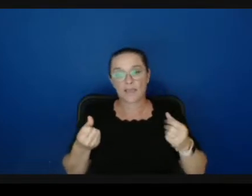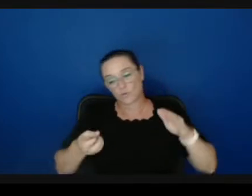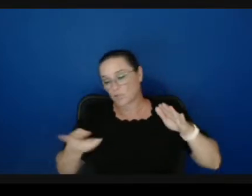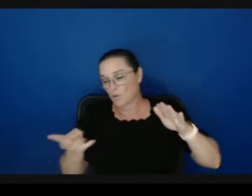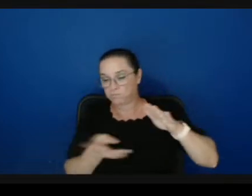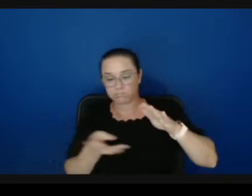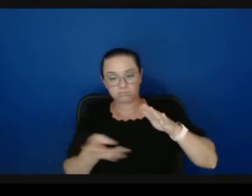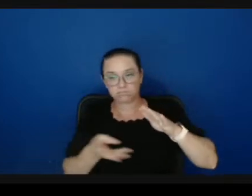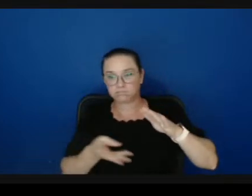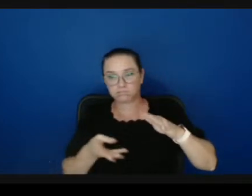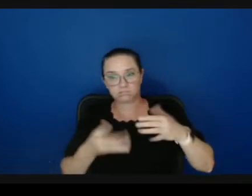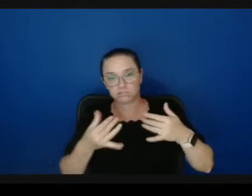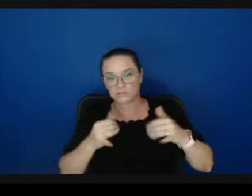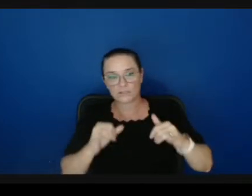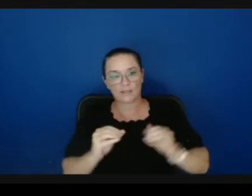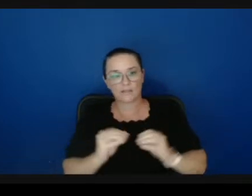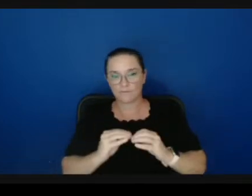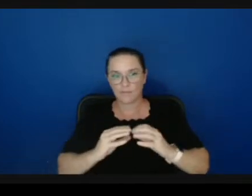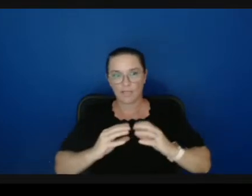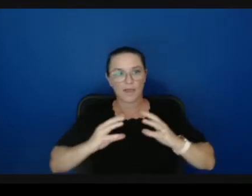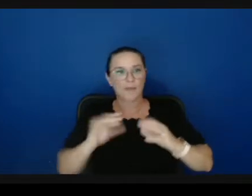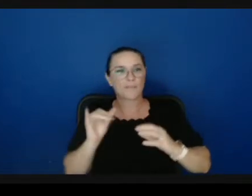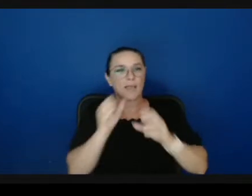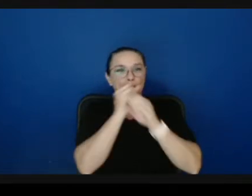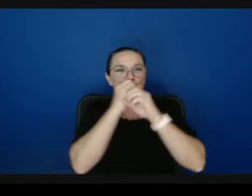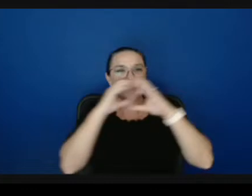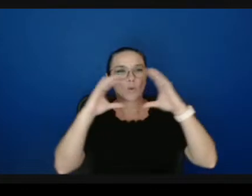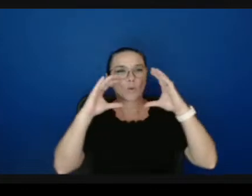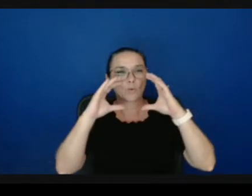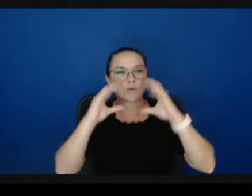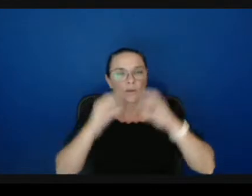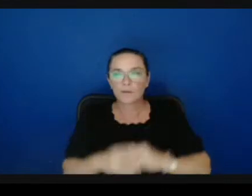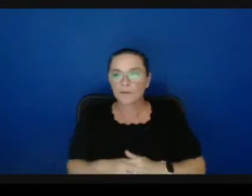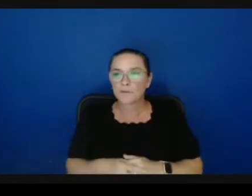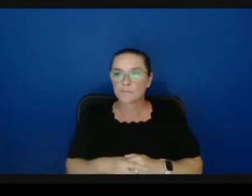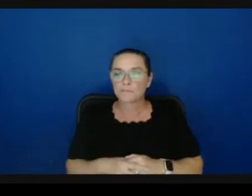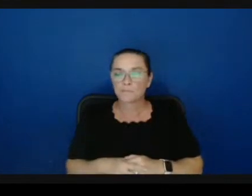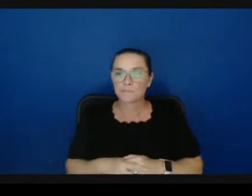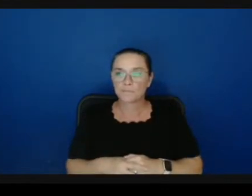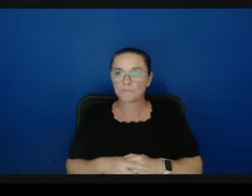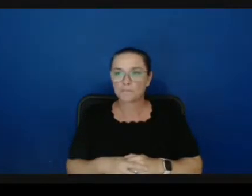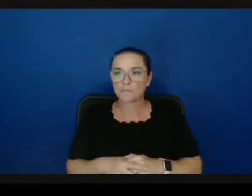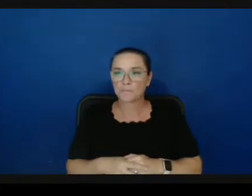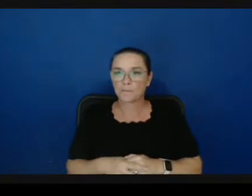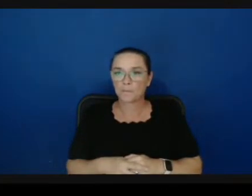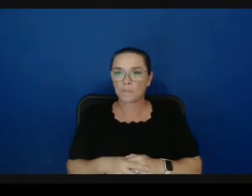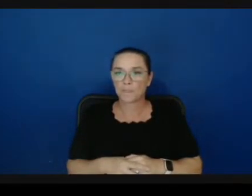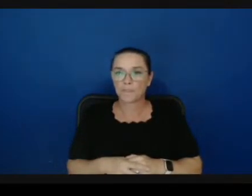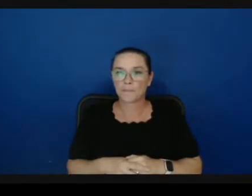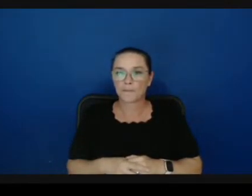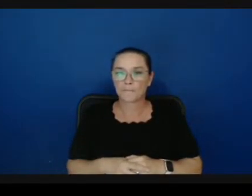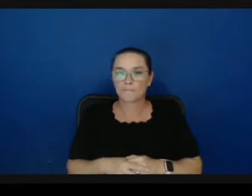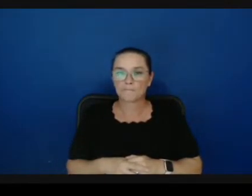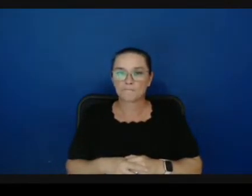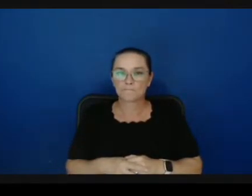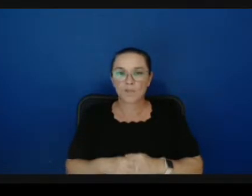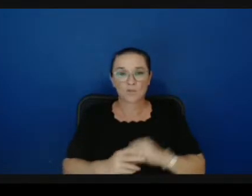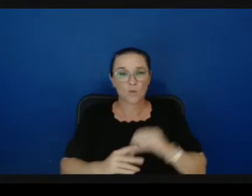it's just filling like a balloon, swelling upwards there. So filling there, filling there, filling there.